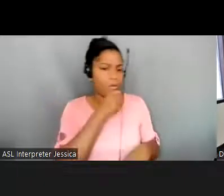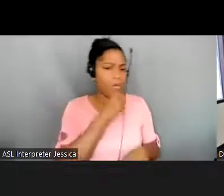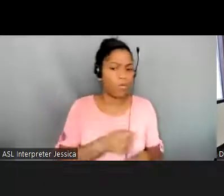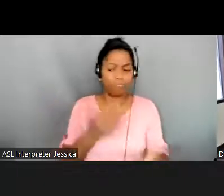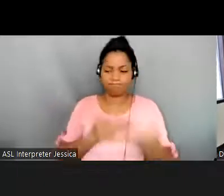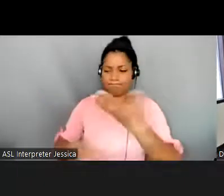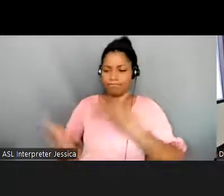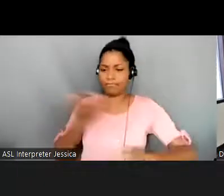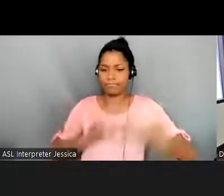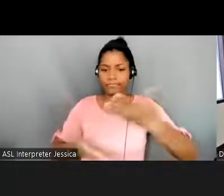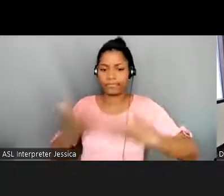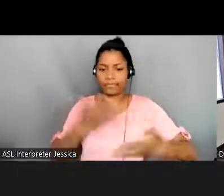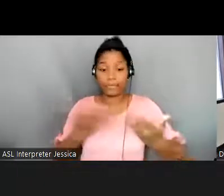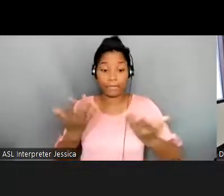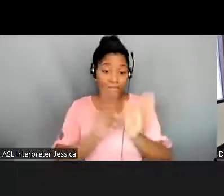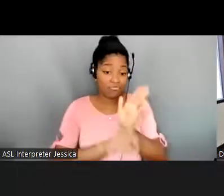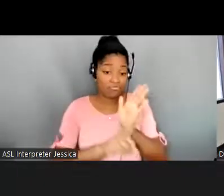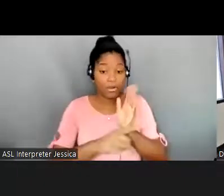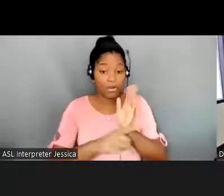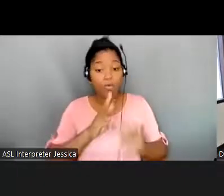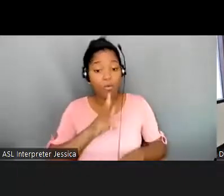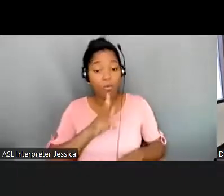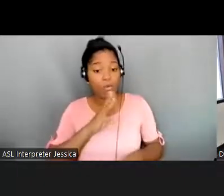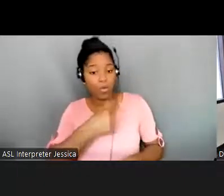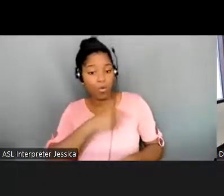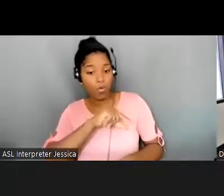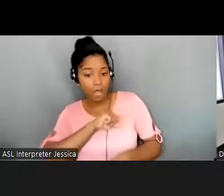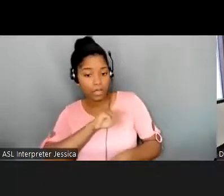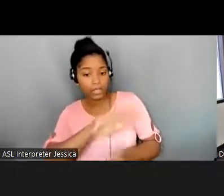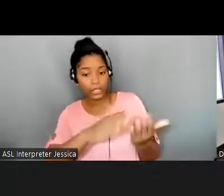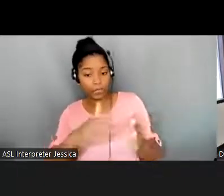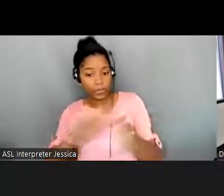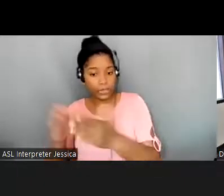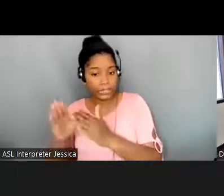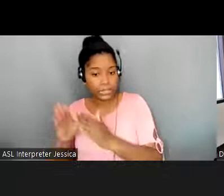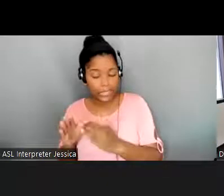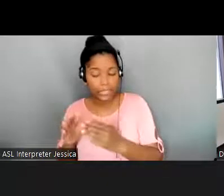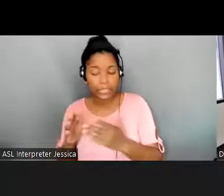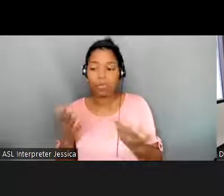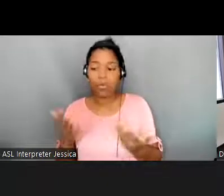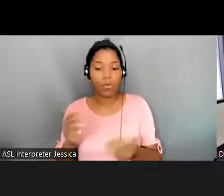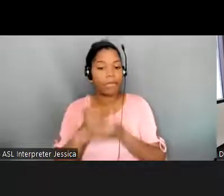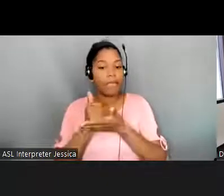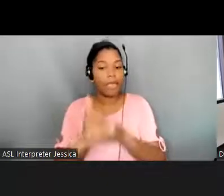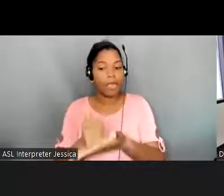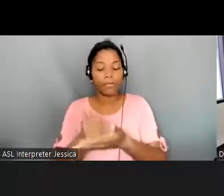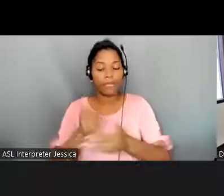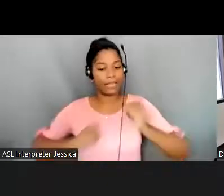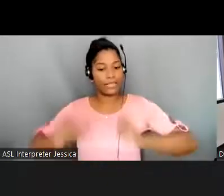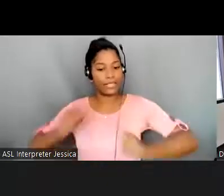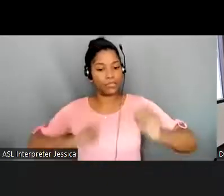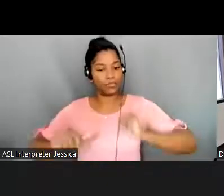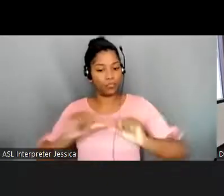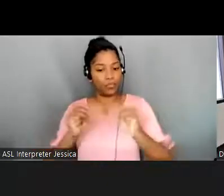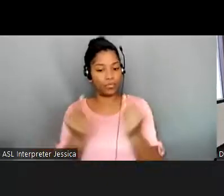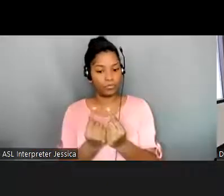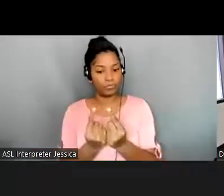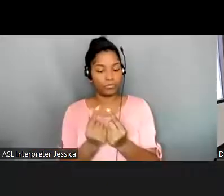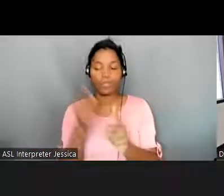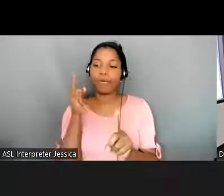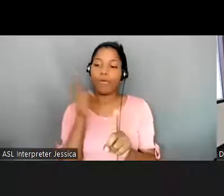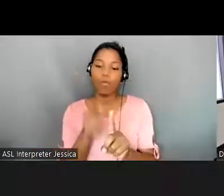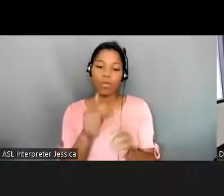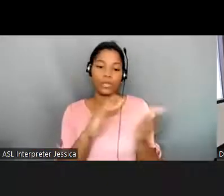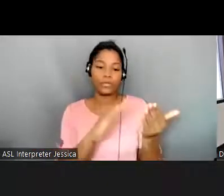whether it's checking the water quality in their community, forming an intergenerational orchestra or theater group, but it's serving their community